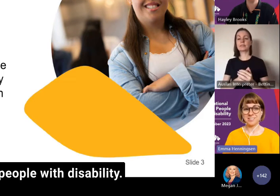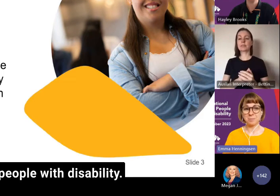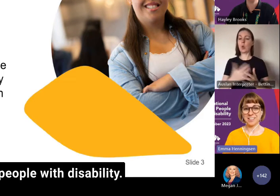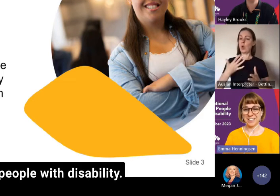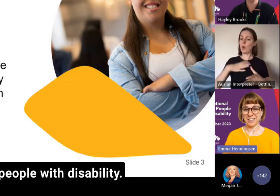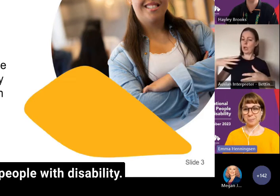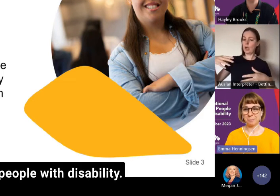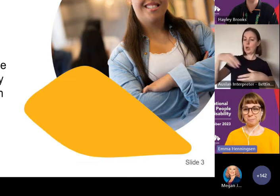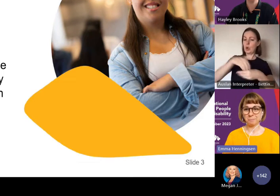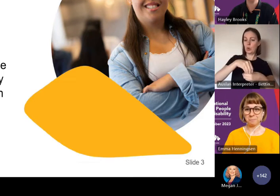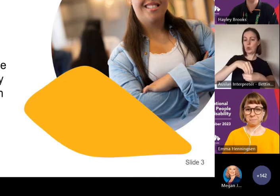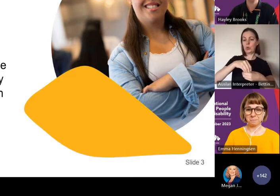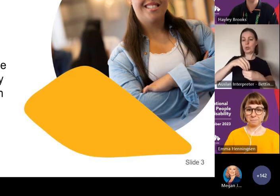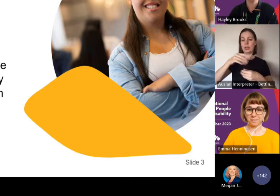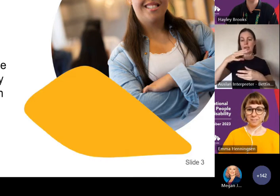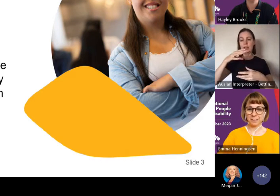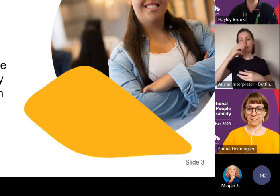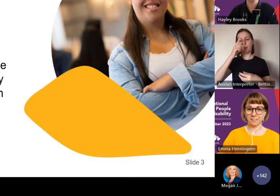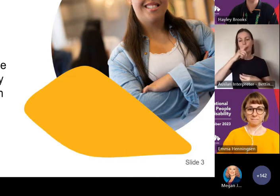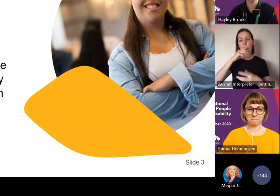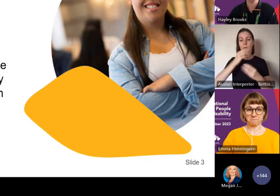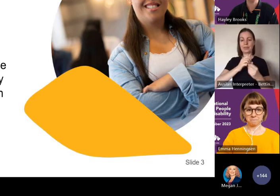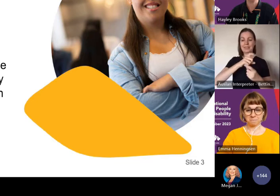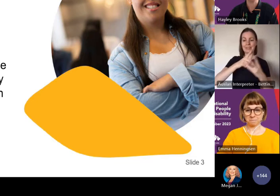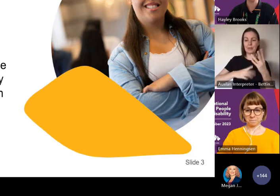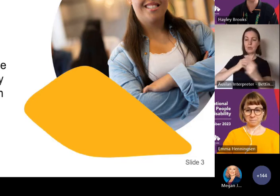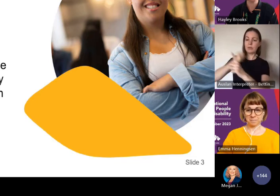people with disability.